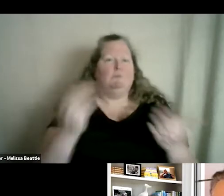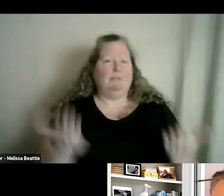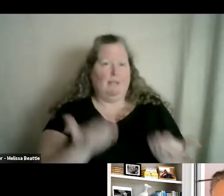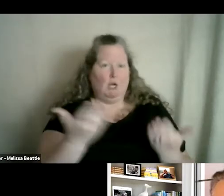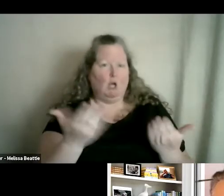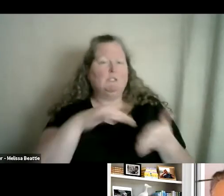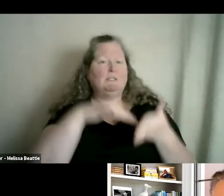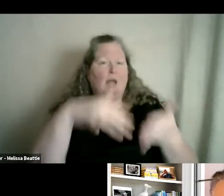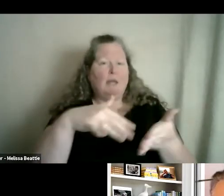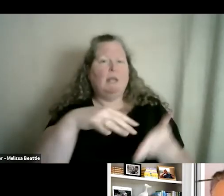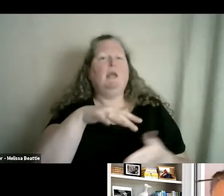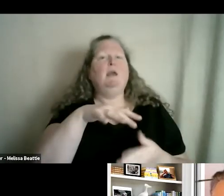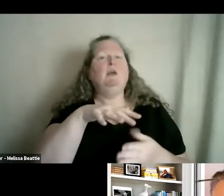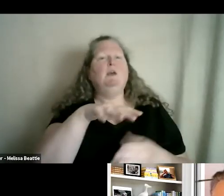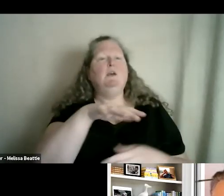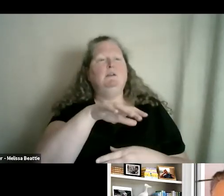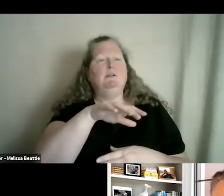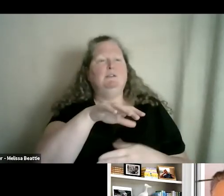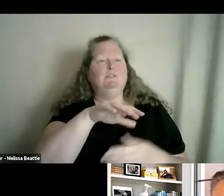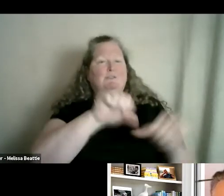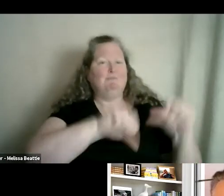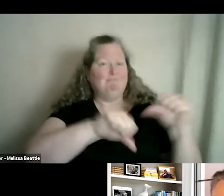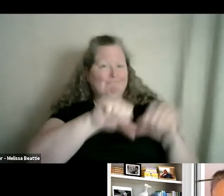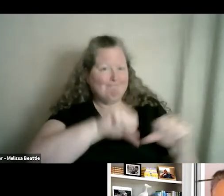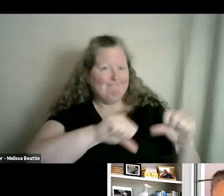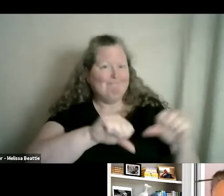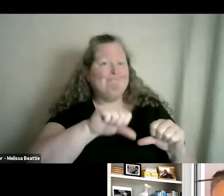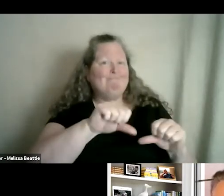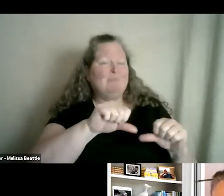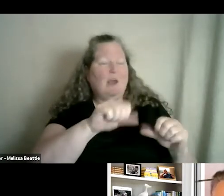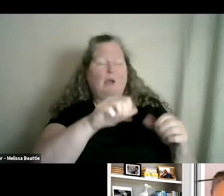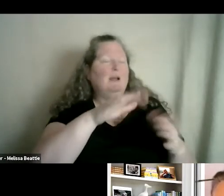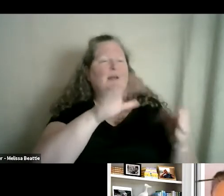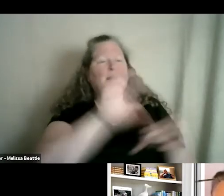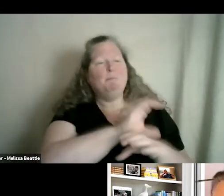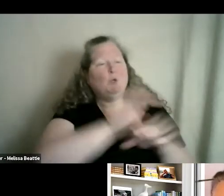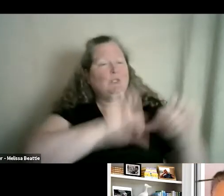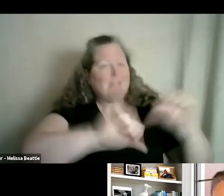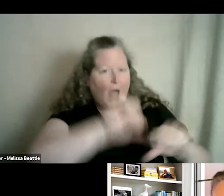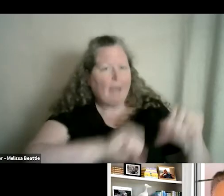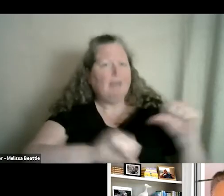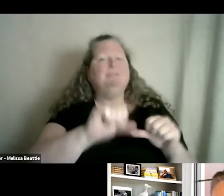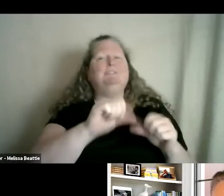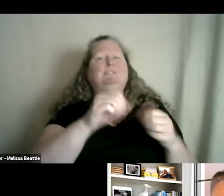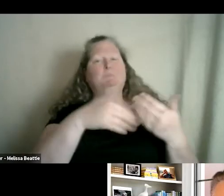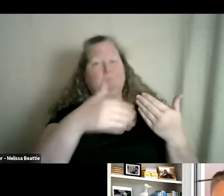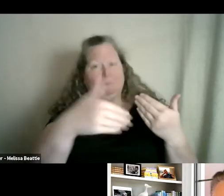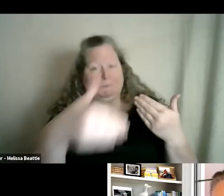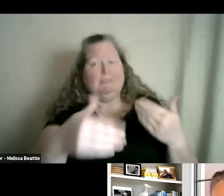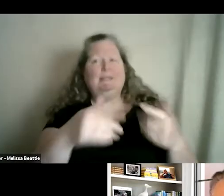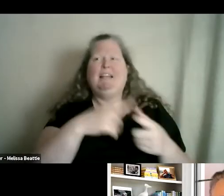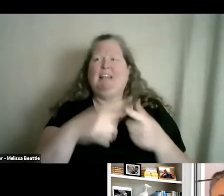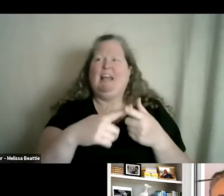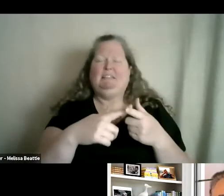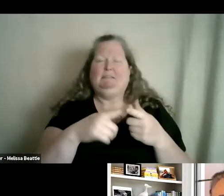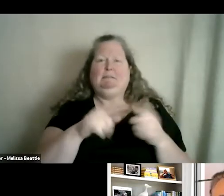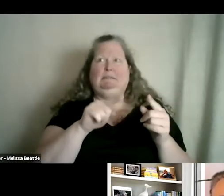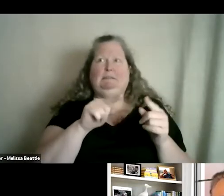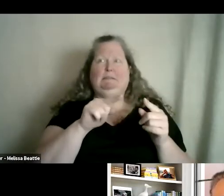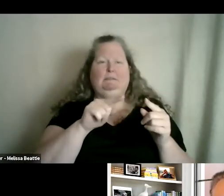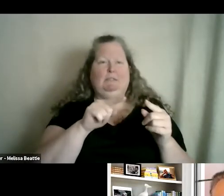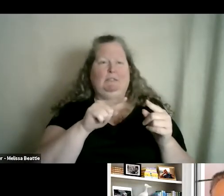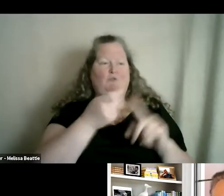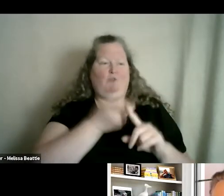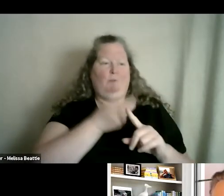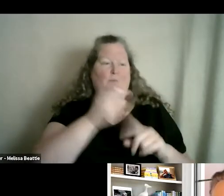and mathematics, receiving his Bachelor's of Science degree from the State University of New York College. Down the road, or up the road at Brockport. I'm not from the area.